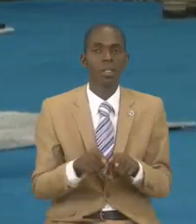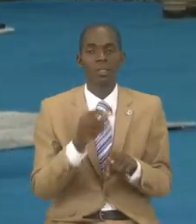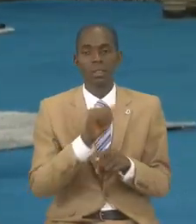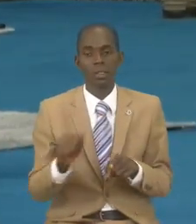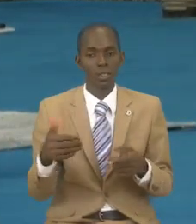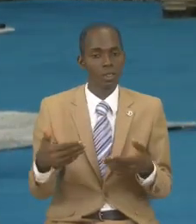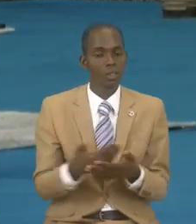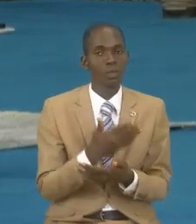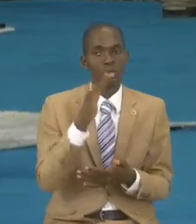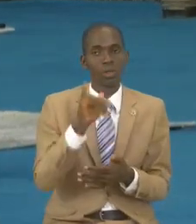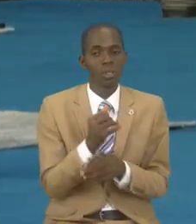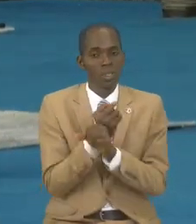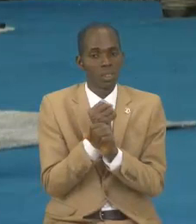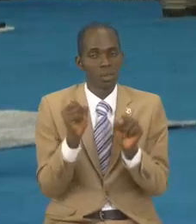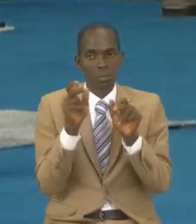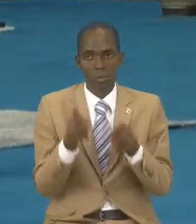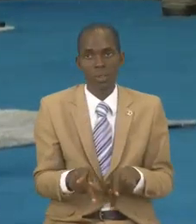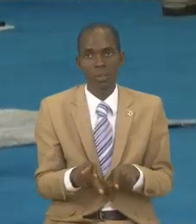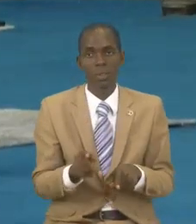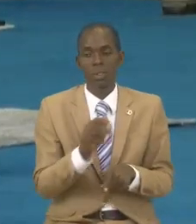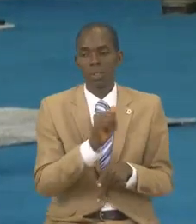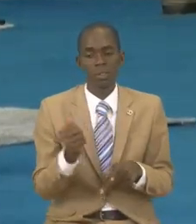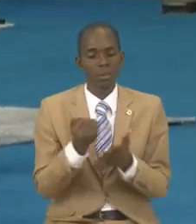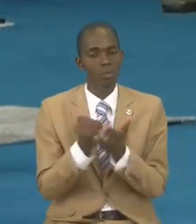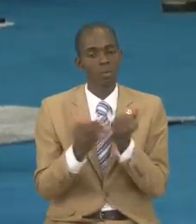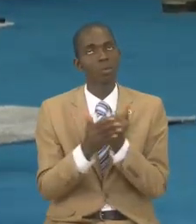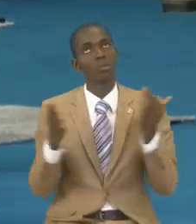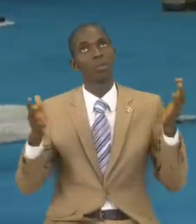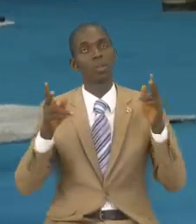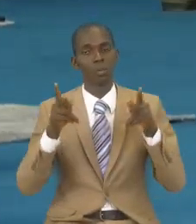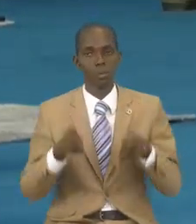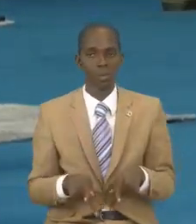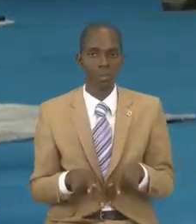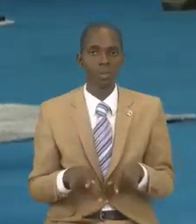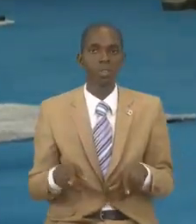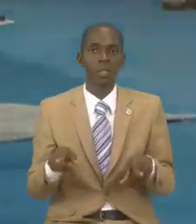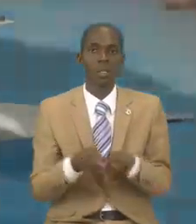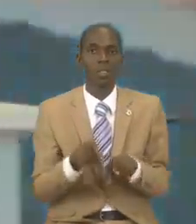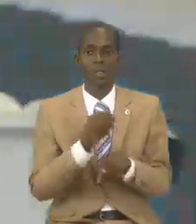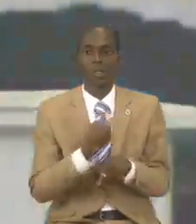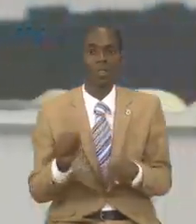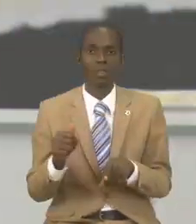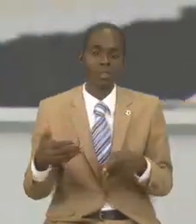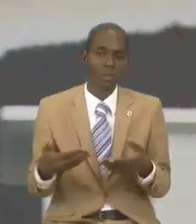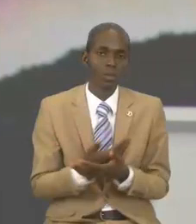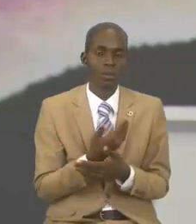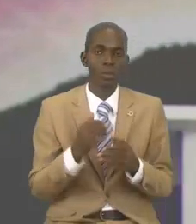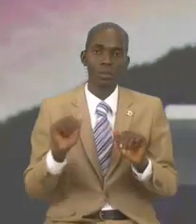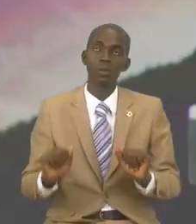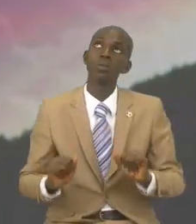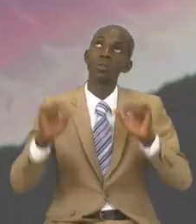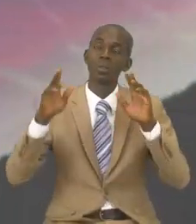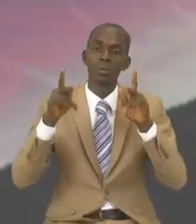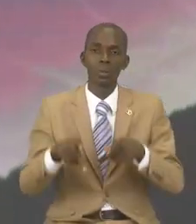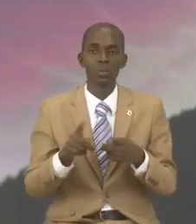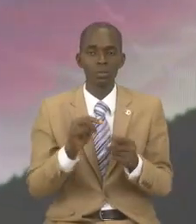person, a crucified person, a yielded person to the Lord, a person that